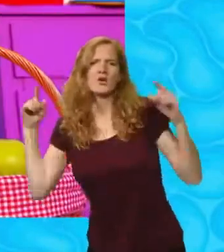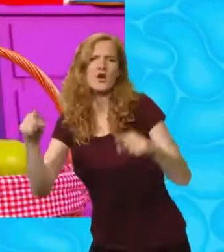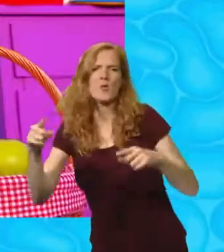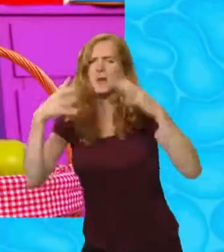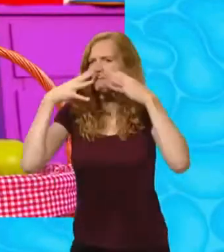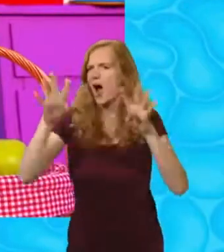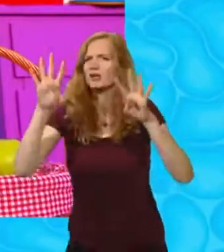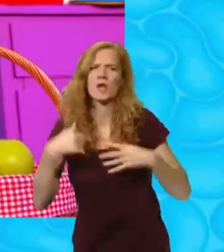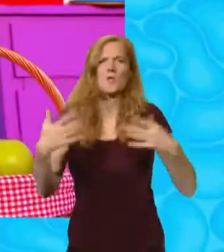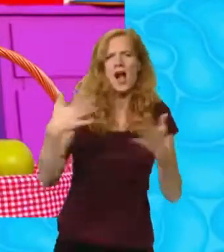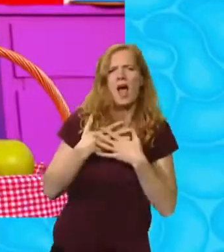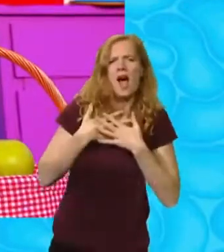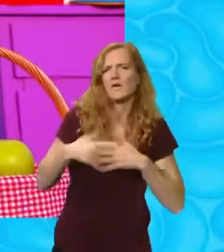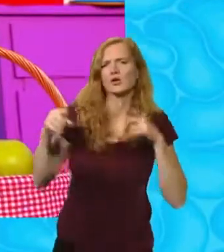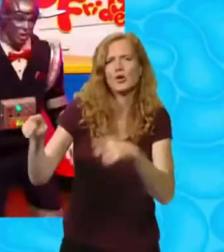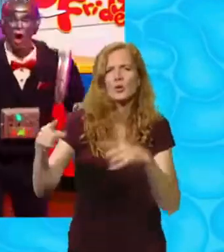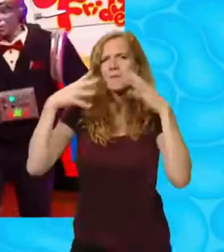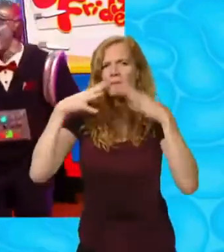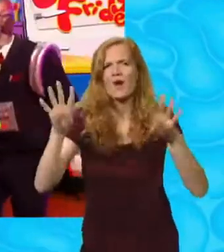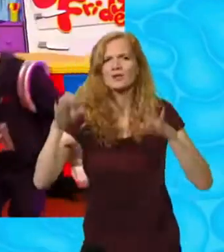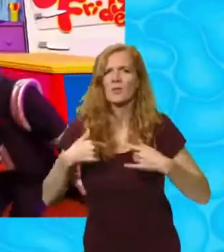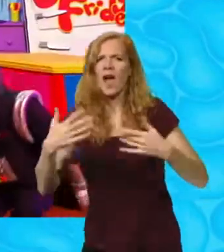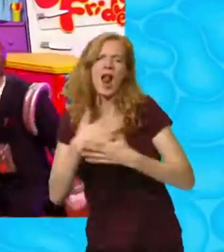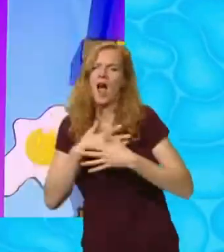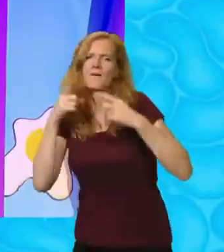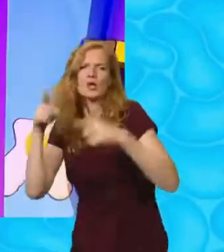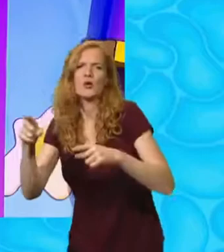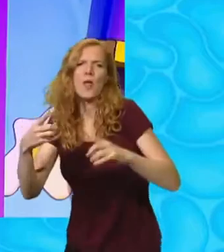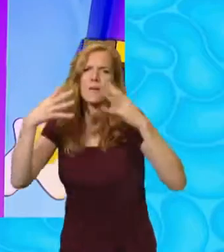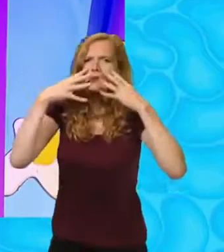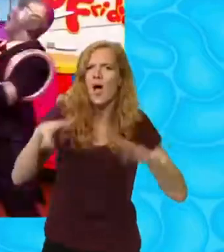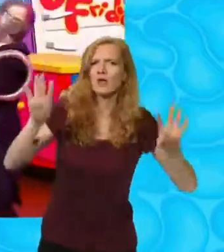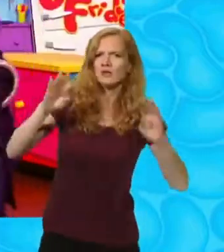monster, we love you! Little monster, we love you!